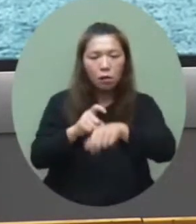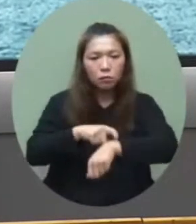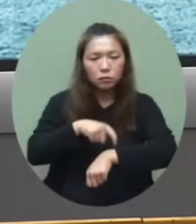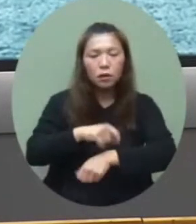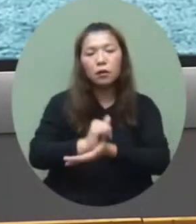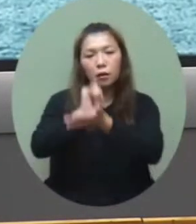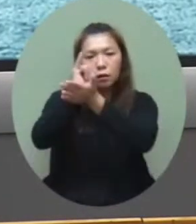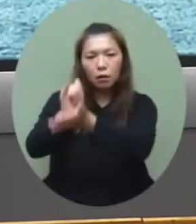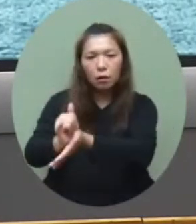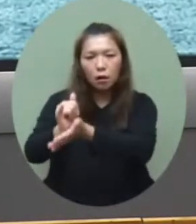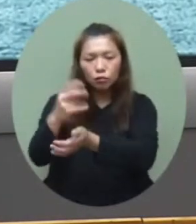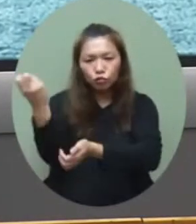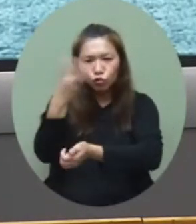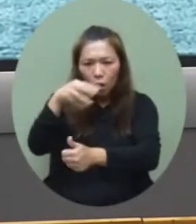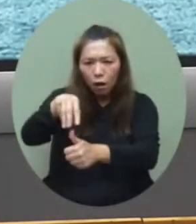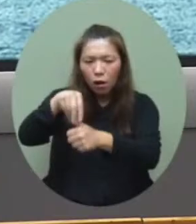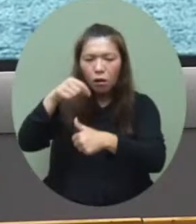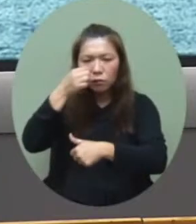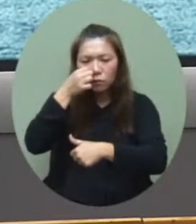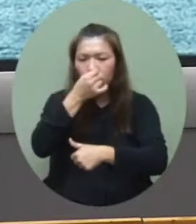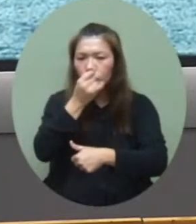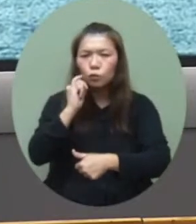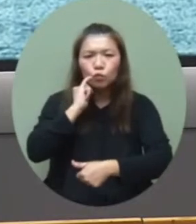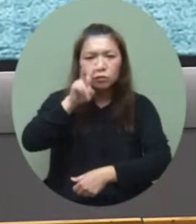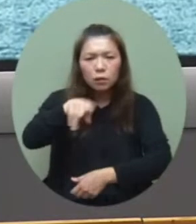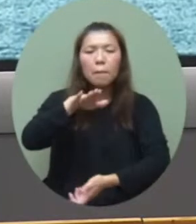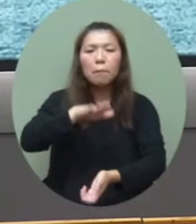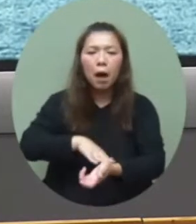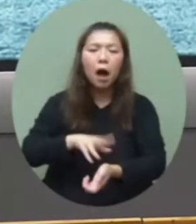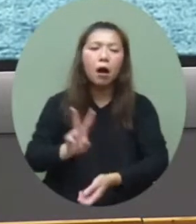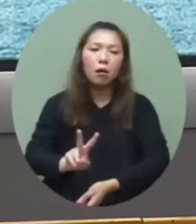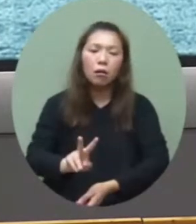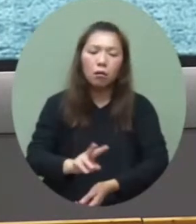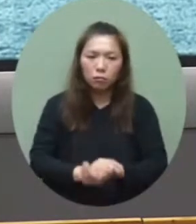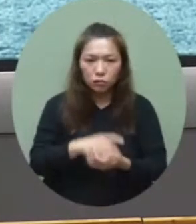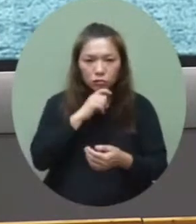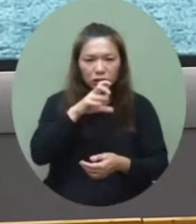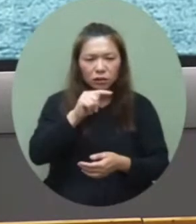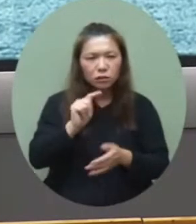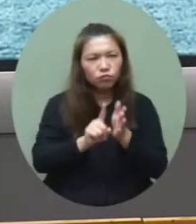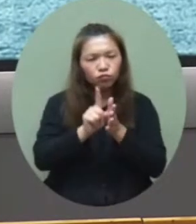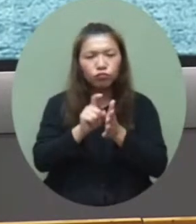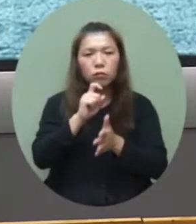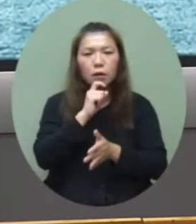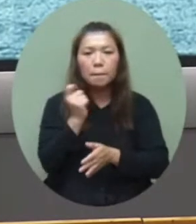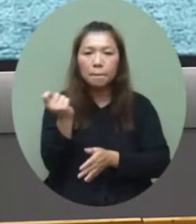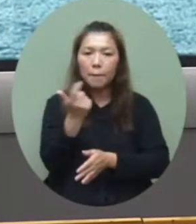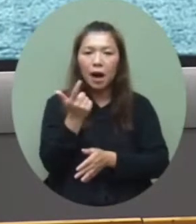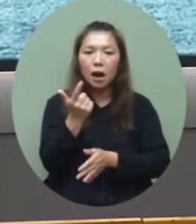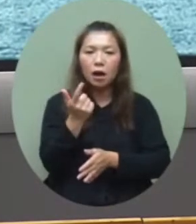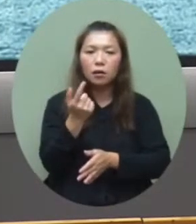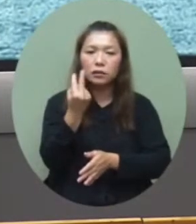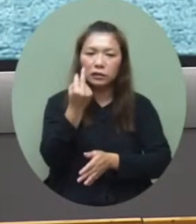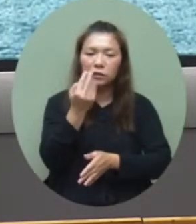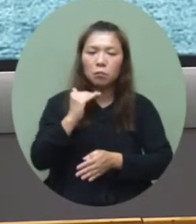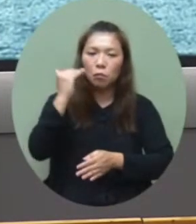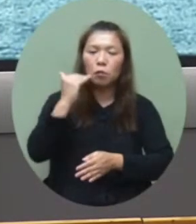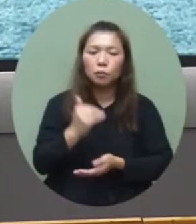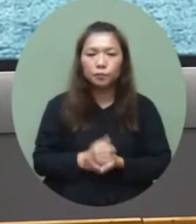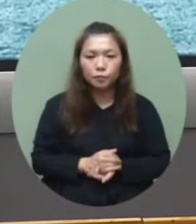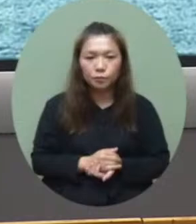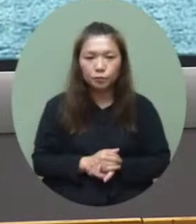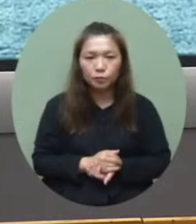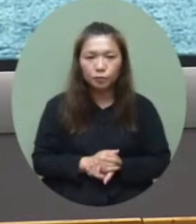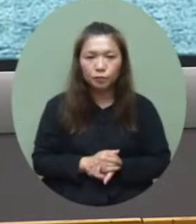result. On the 8th, during hospital admission screening, the PCR test result was positive. The CT value